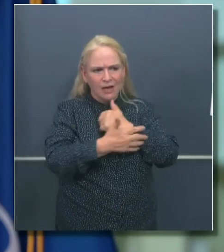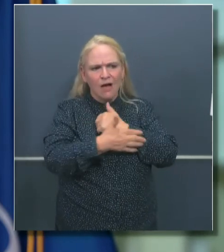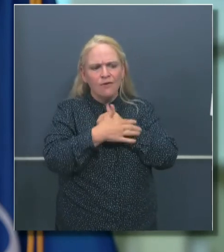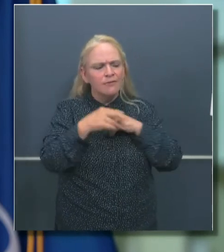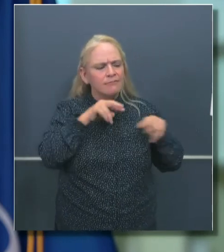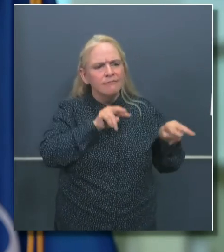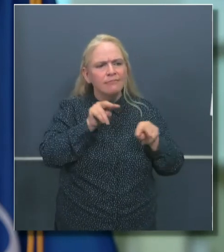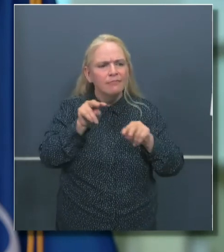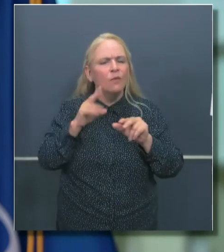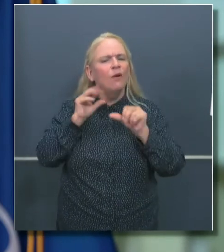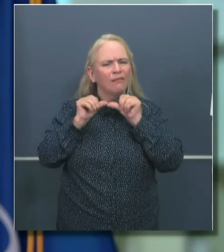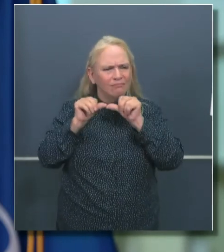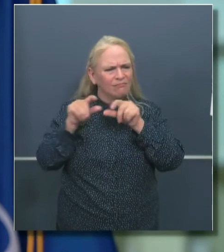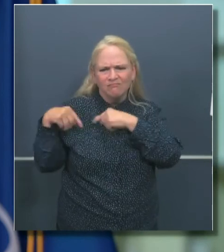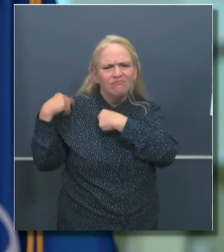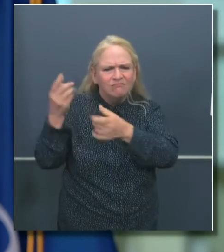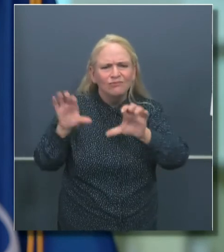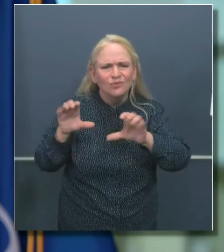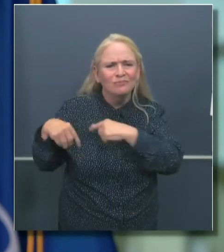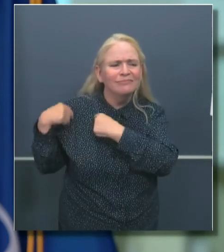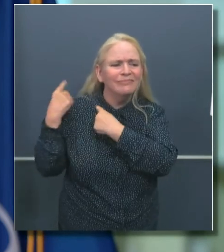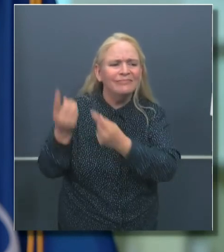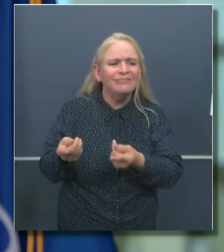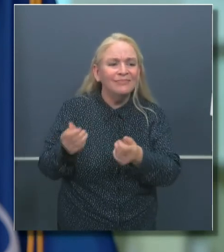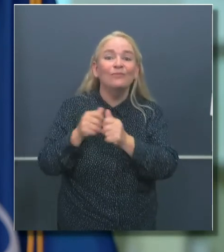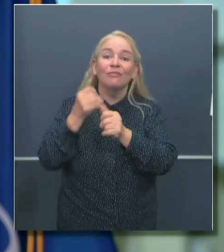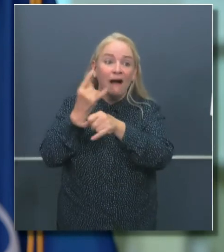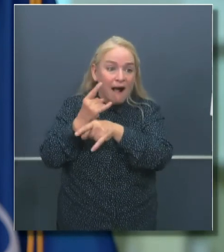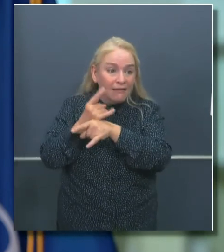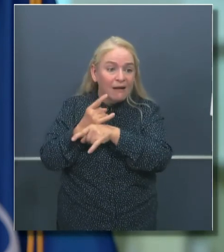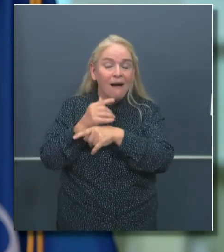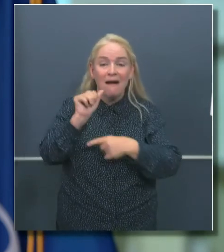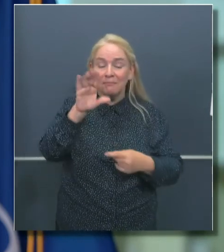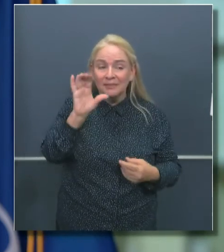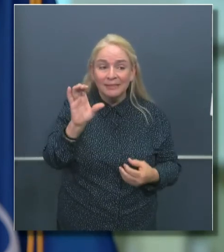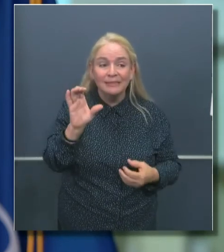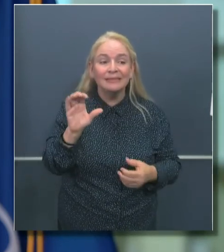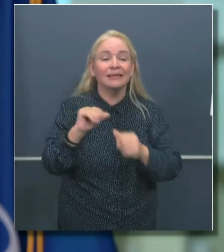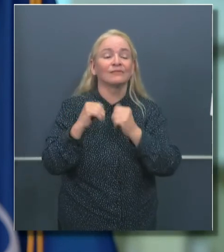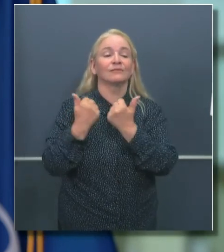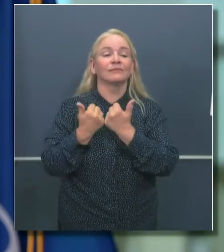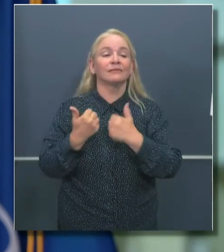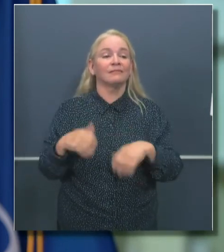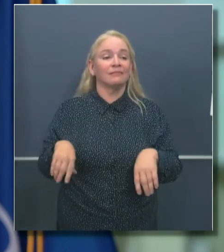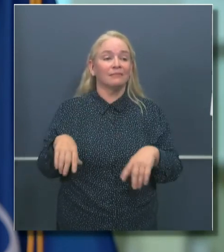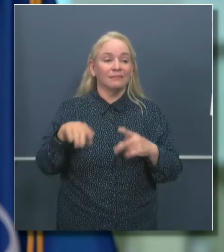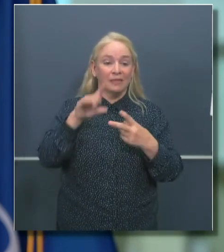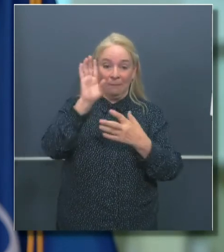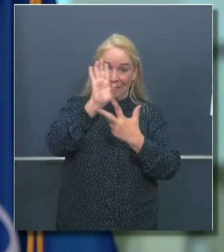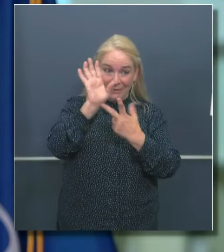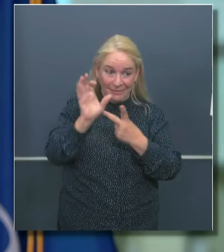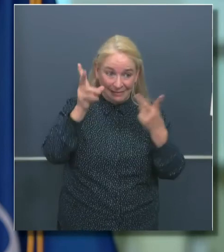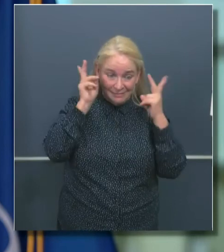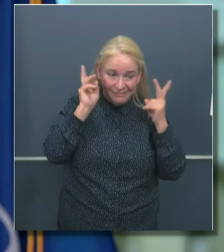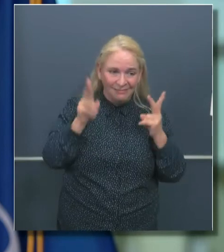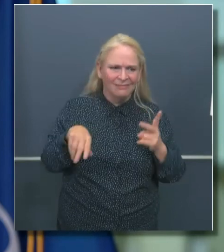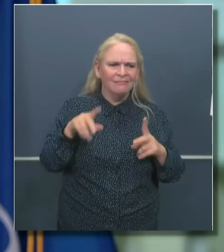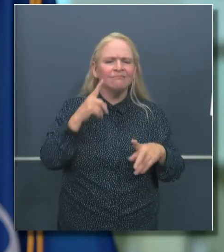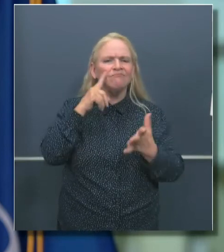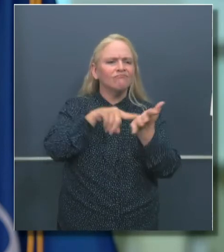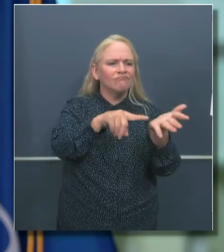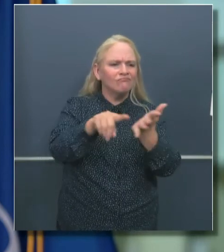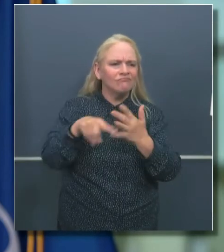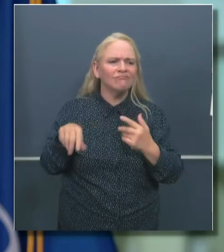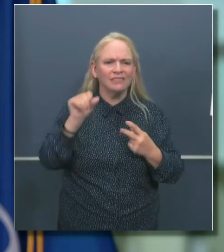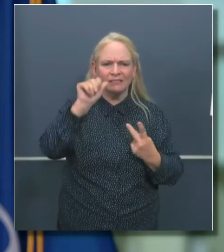been enforcing at the Alcohol Beverage Control. We have been enforcing for months at BBC. We'll continue to build on